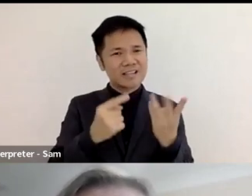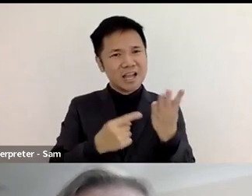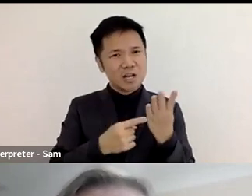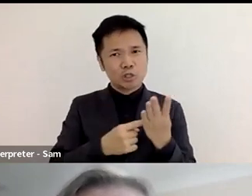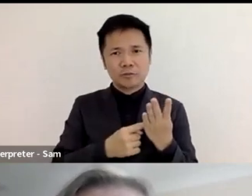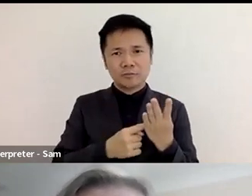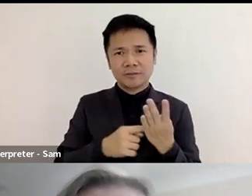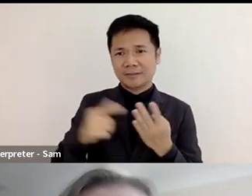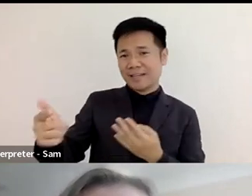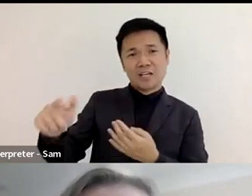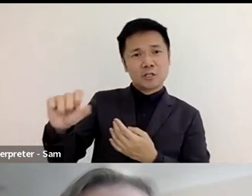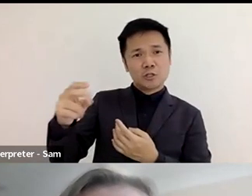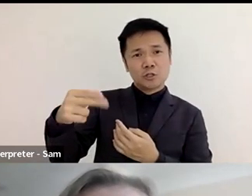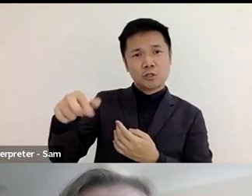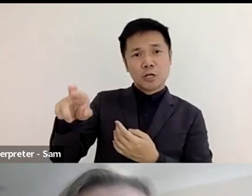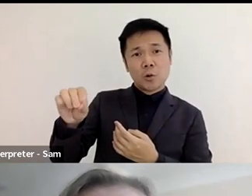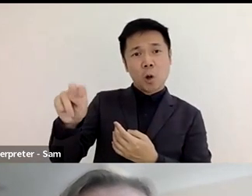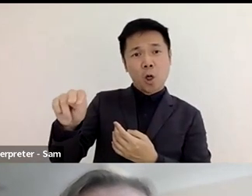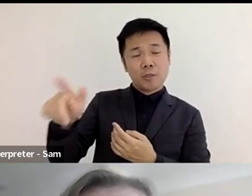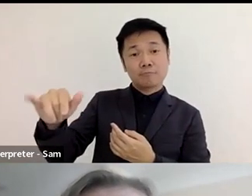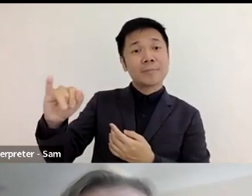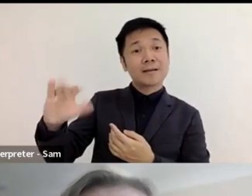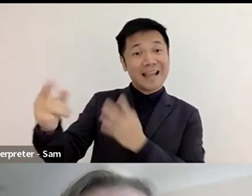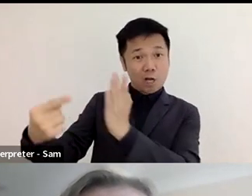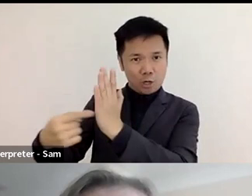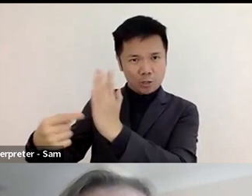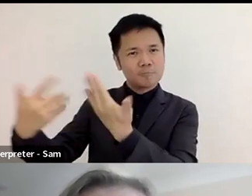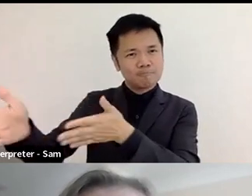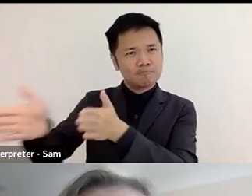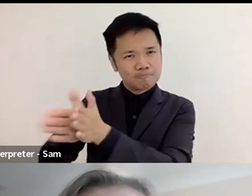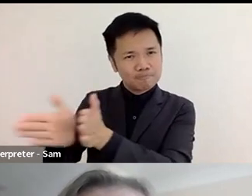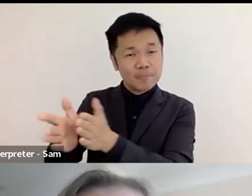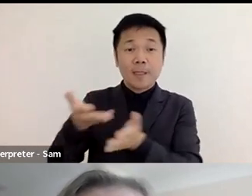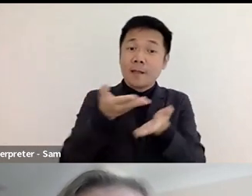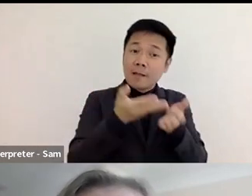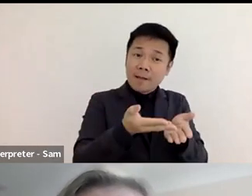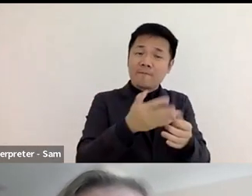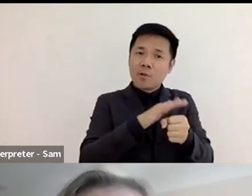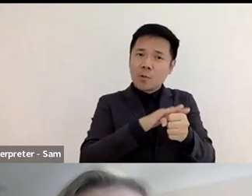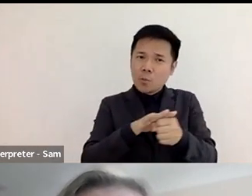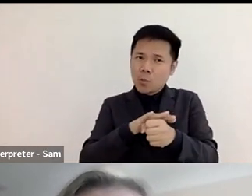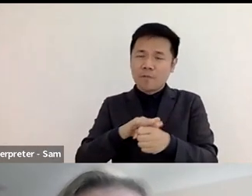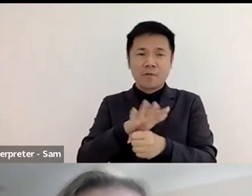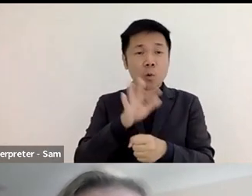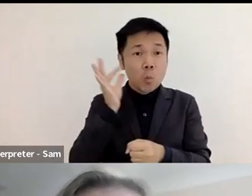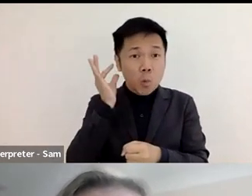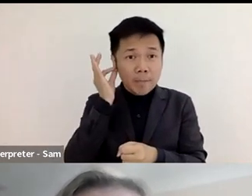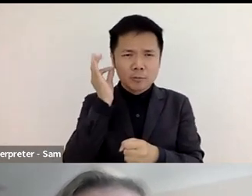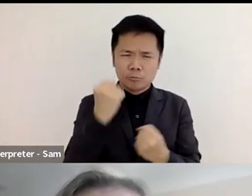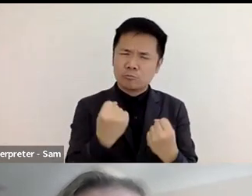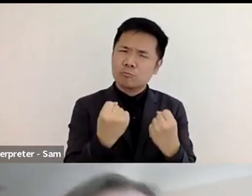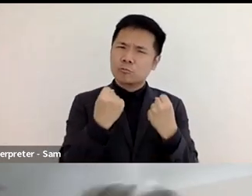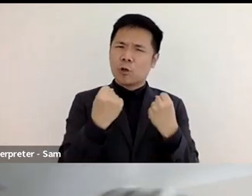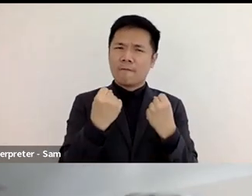Sharon about the technology for women empowerment and the local organization working to build the resilience in